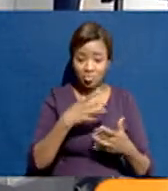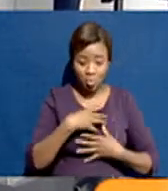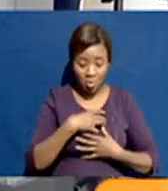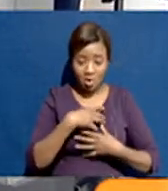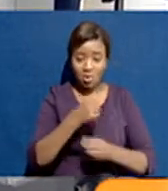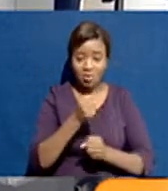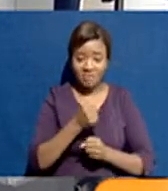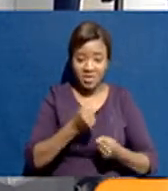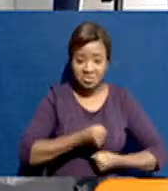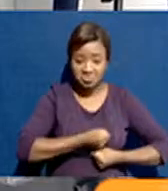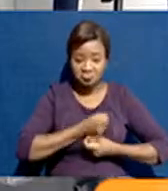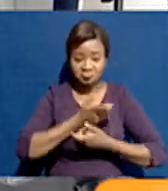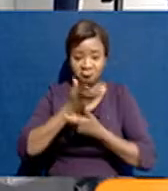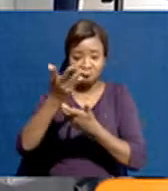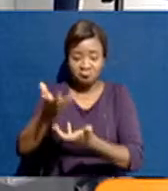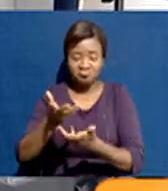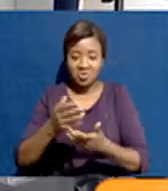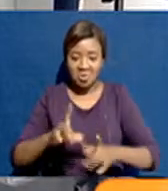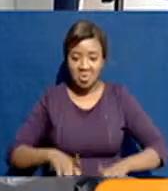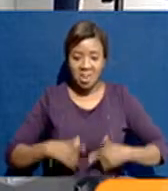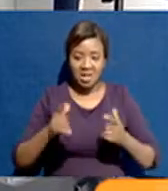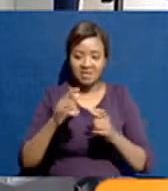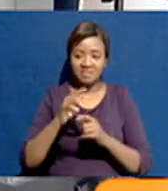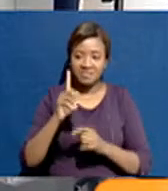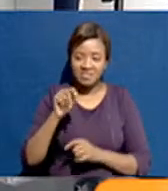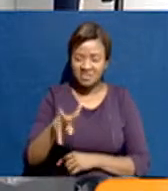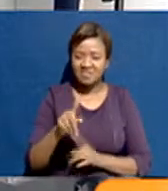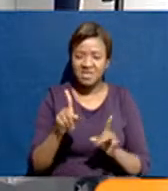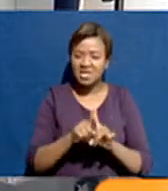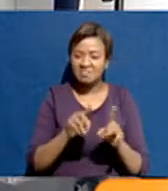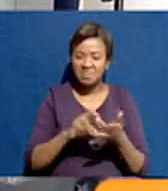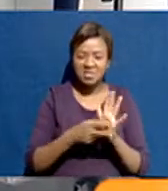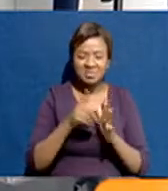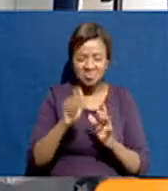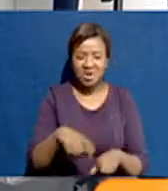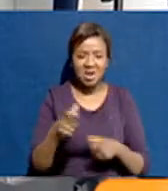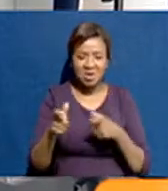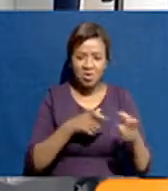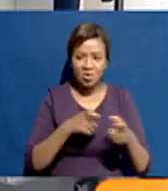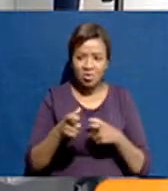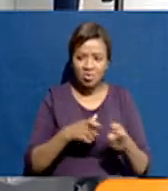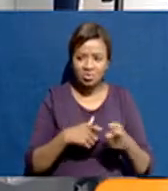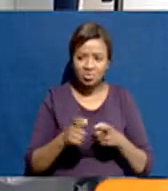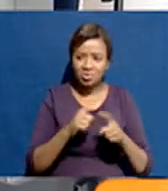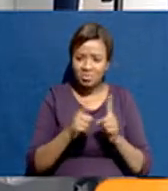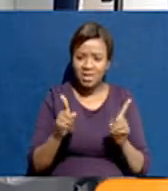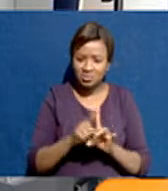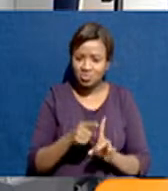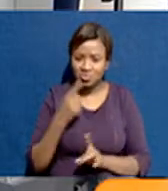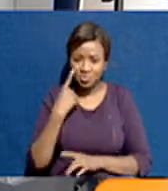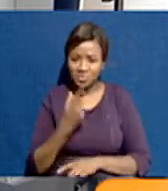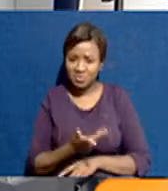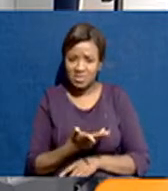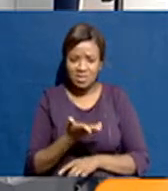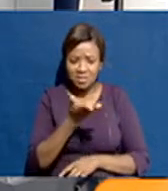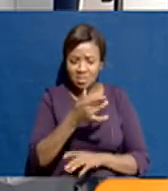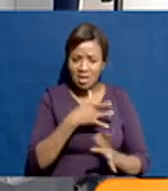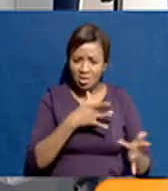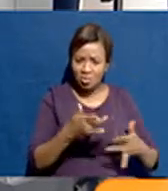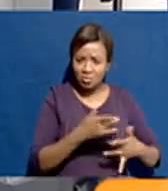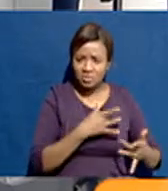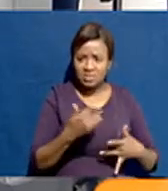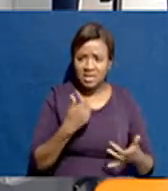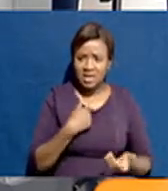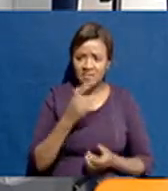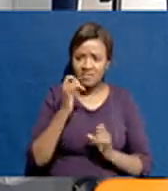somebody's encouraged out there that it's not a death sentence, it can be managed. But therein lies the concern, Lucy, because when we say that it is not